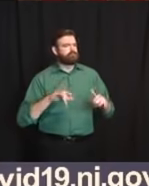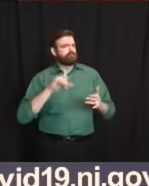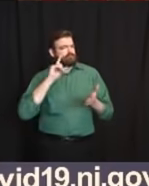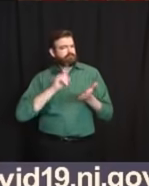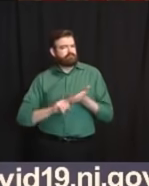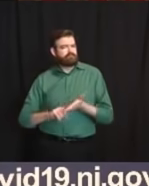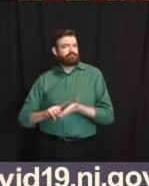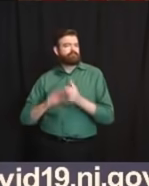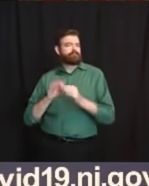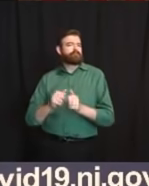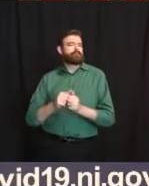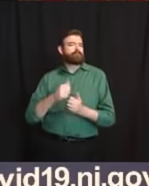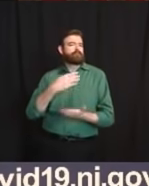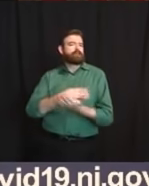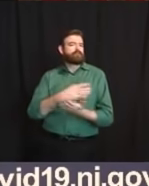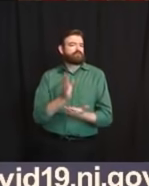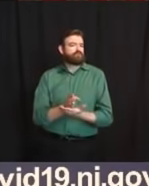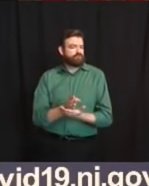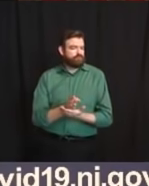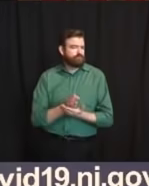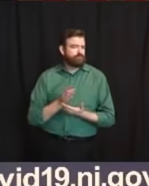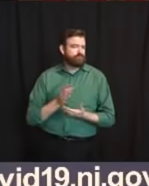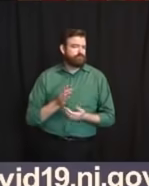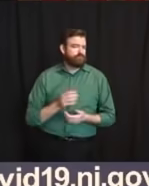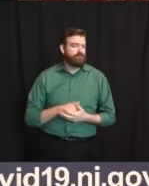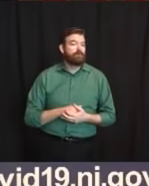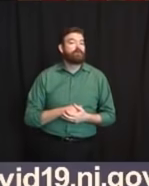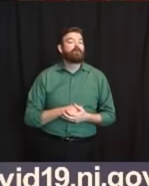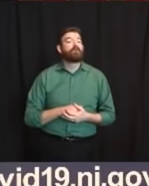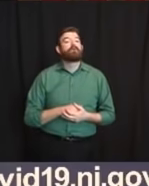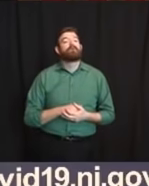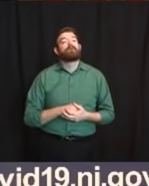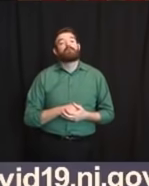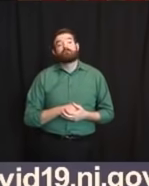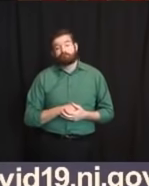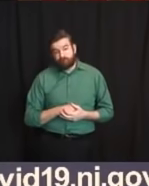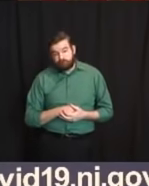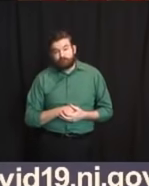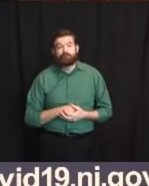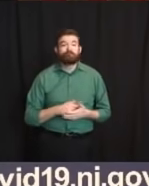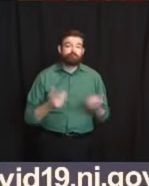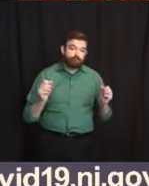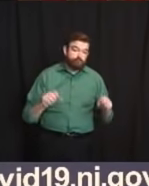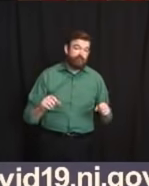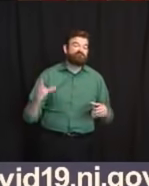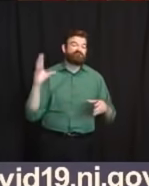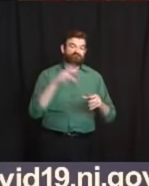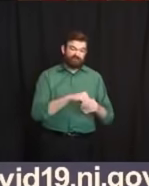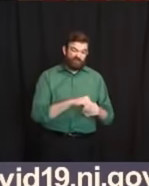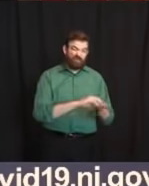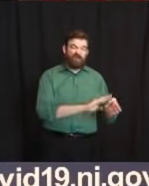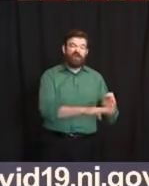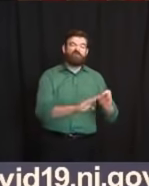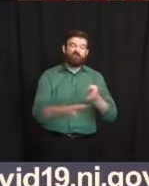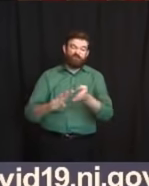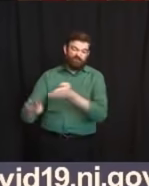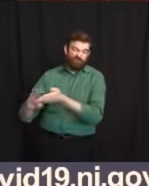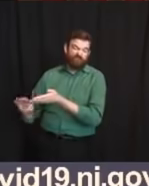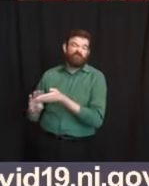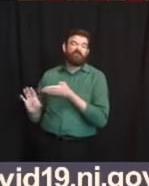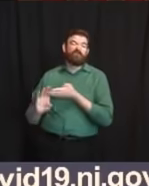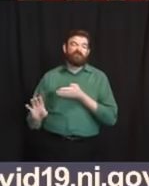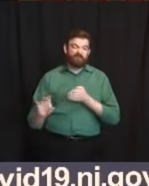got no other choice, and including, unfortunately, looking at layoffs because in the absence of any certainty on